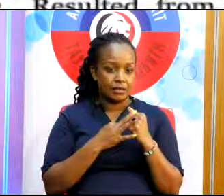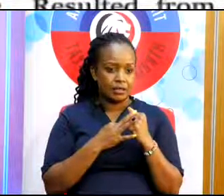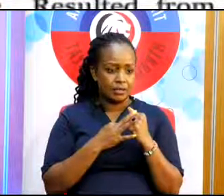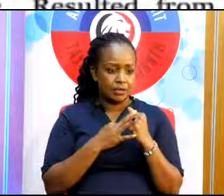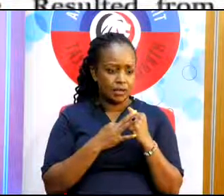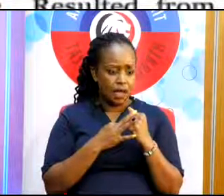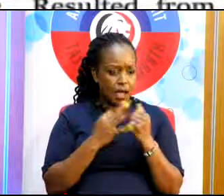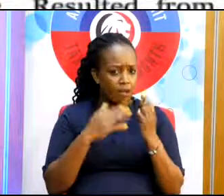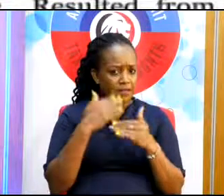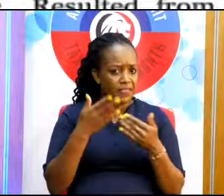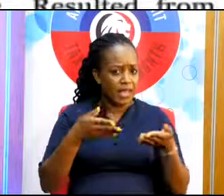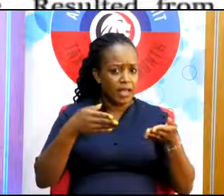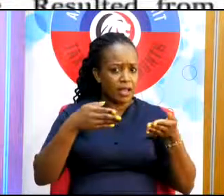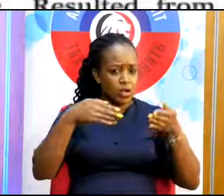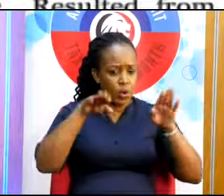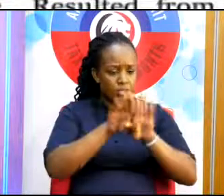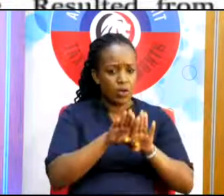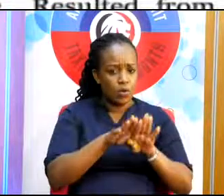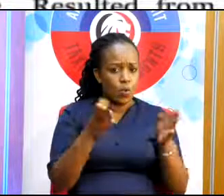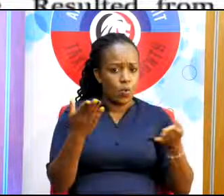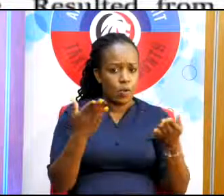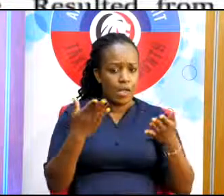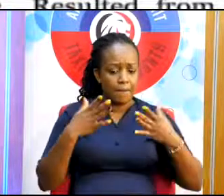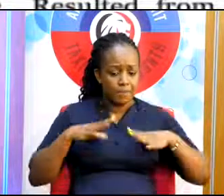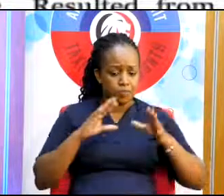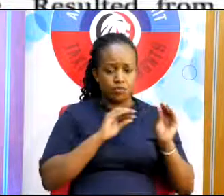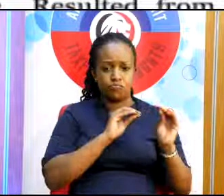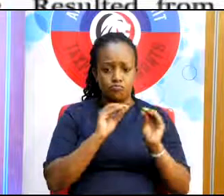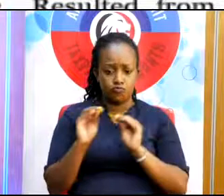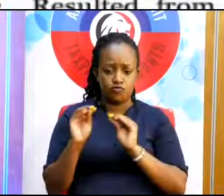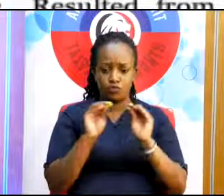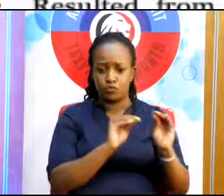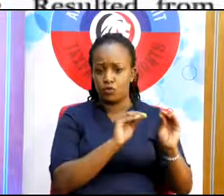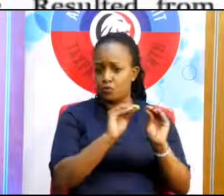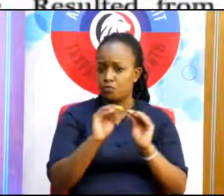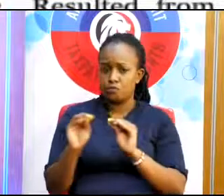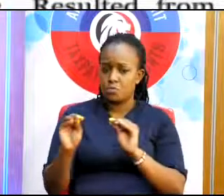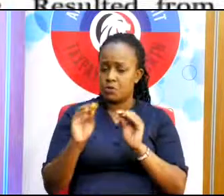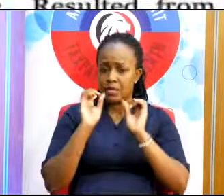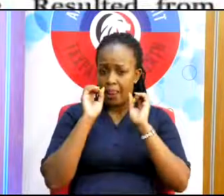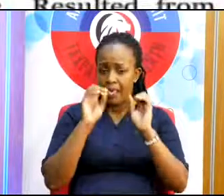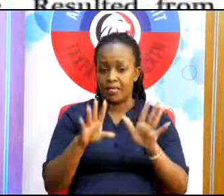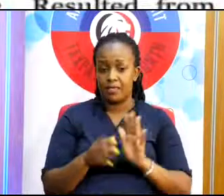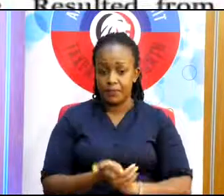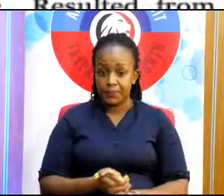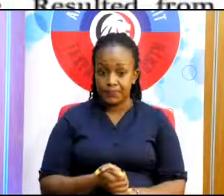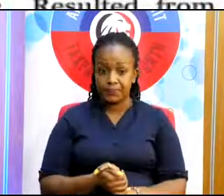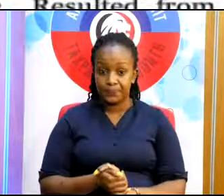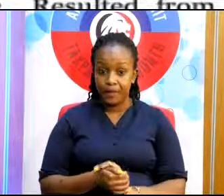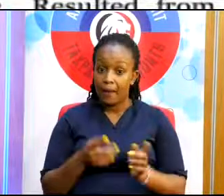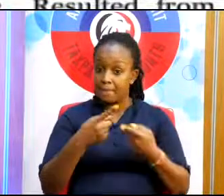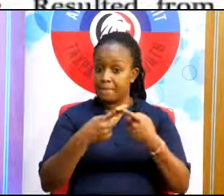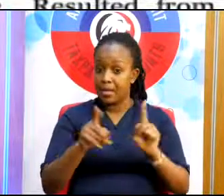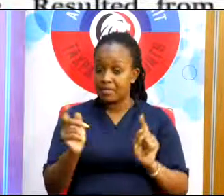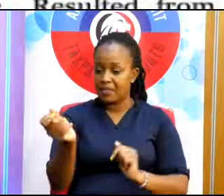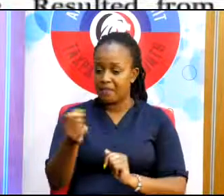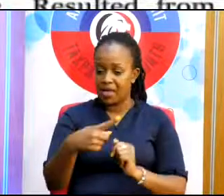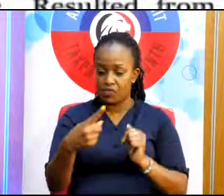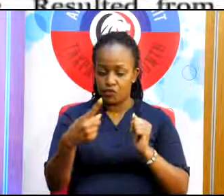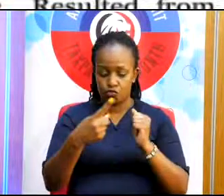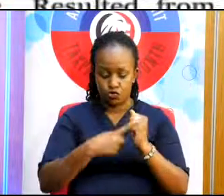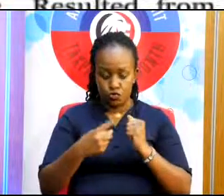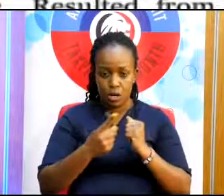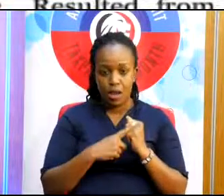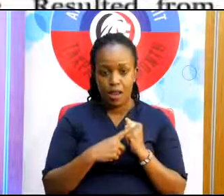lockdown and cessation of movements in that particular month. But coming to June,